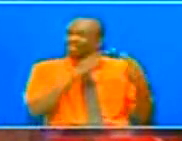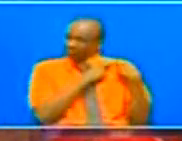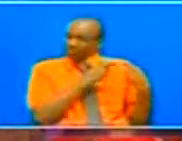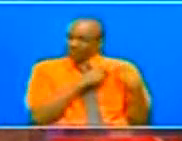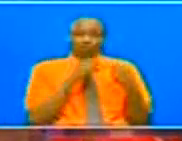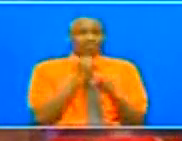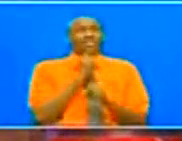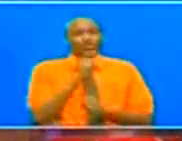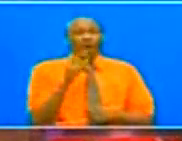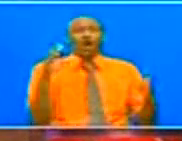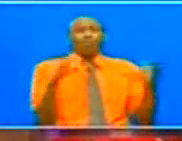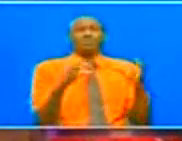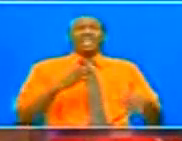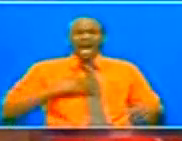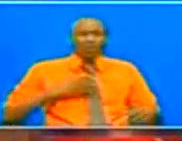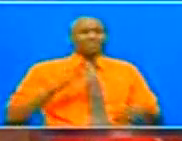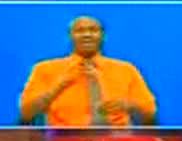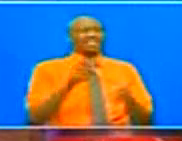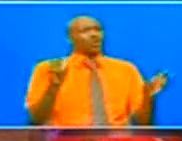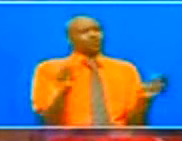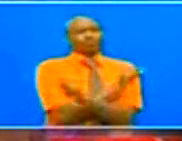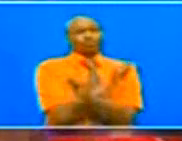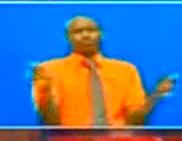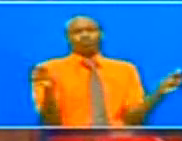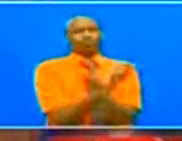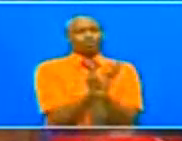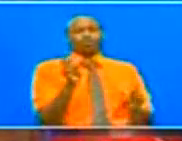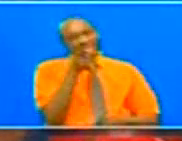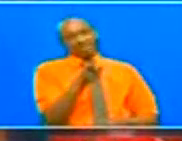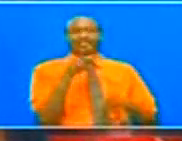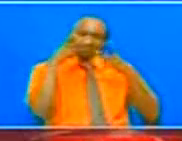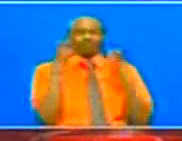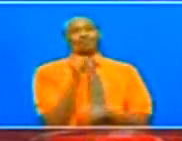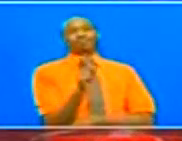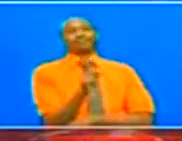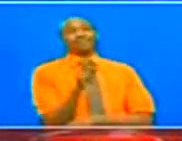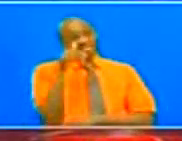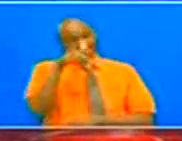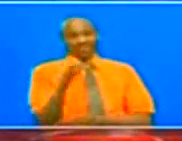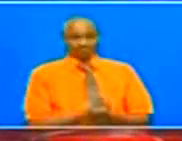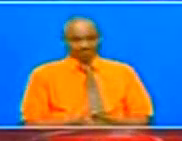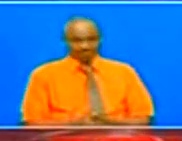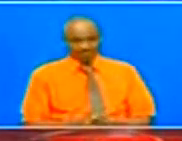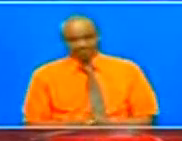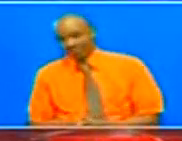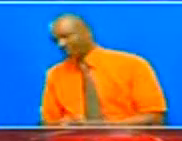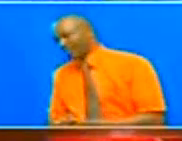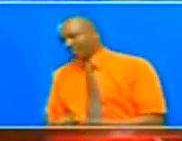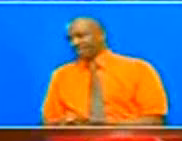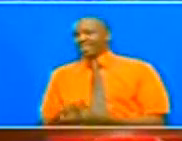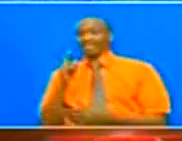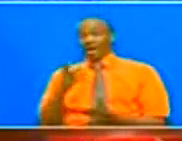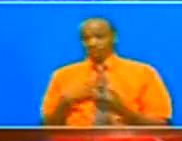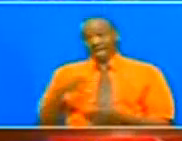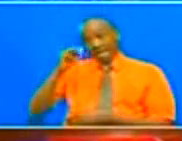community becomes the first and most important in the war against. In every part of the world, someone in your position, Member